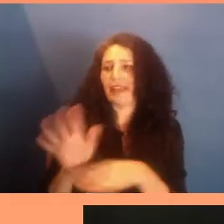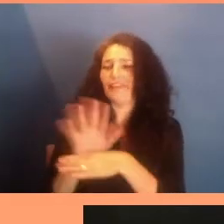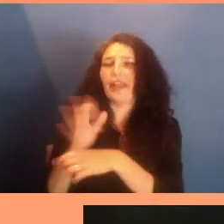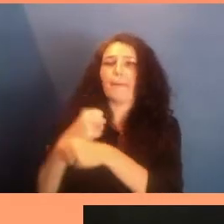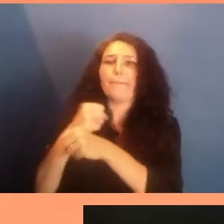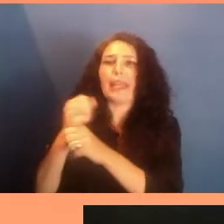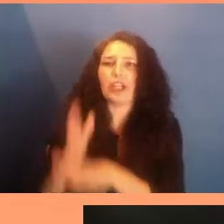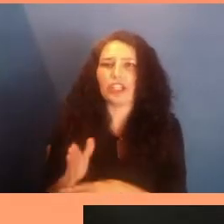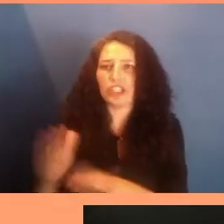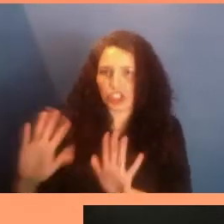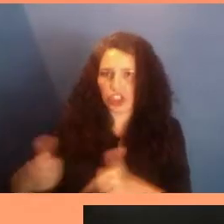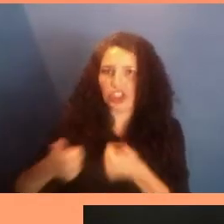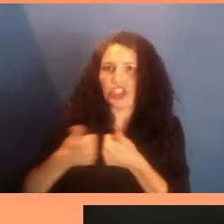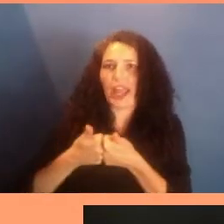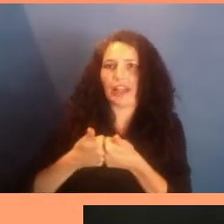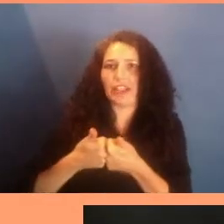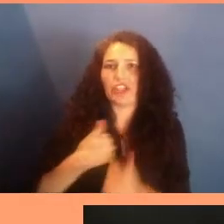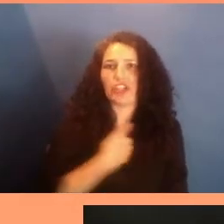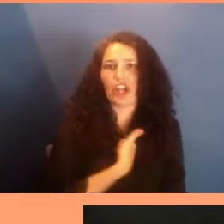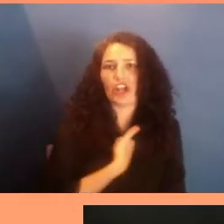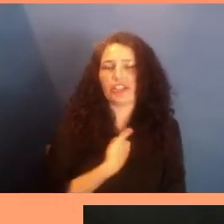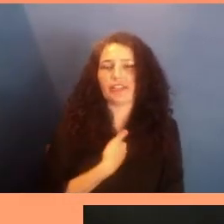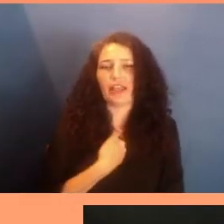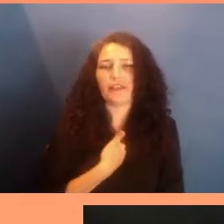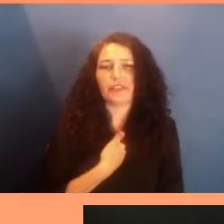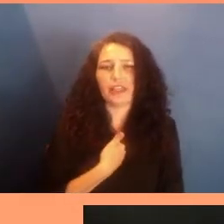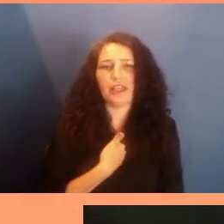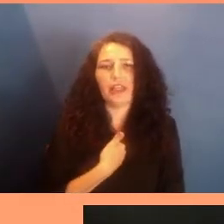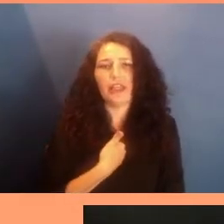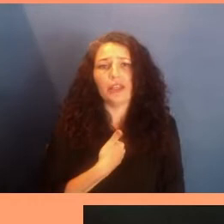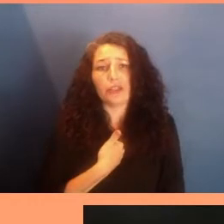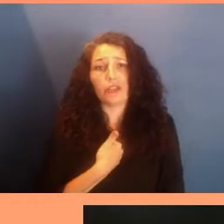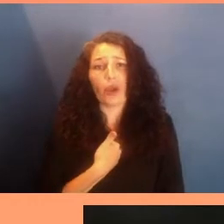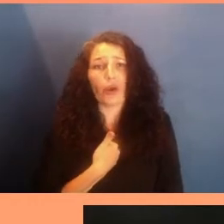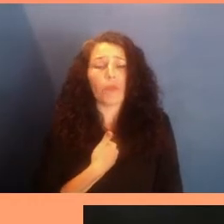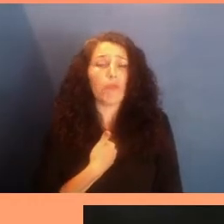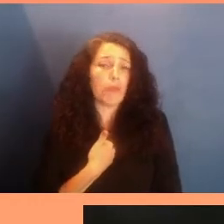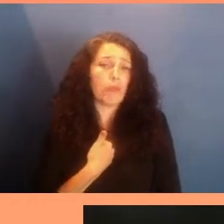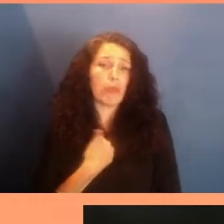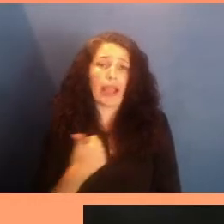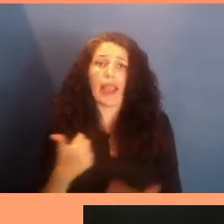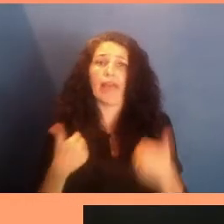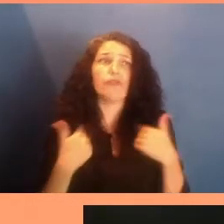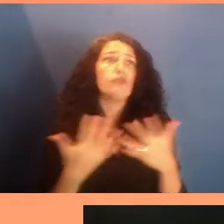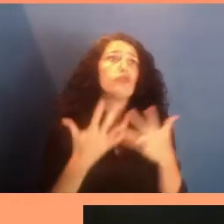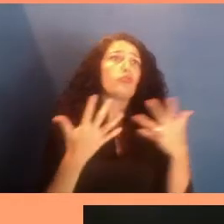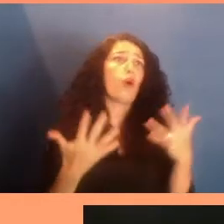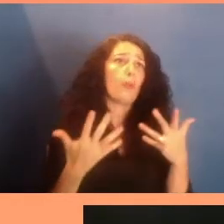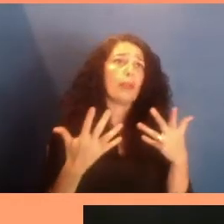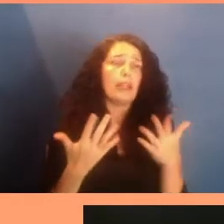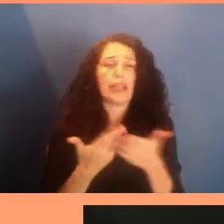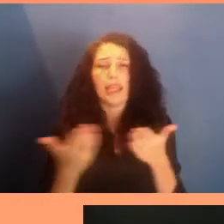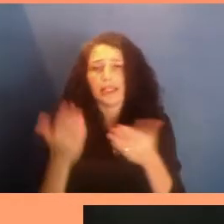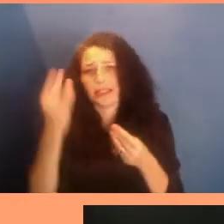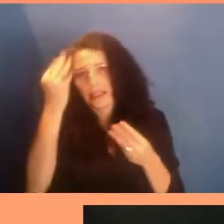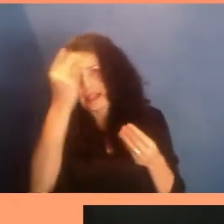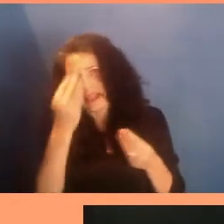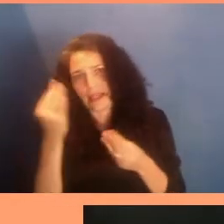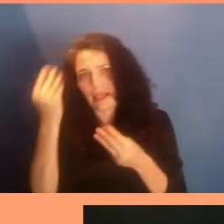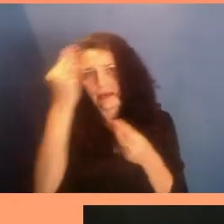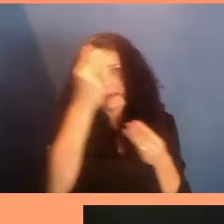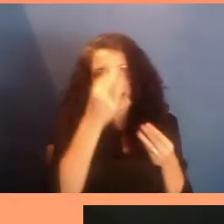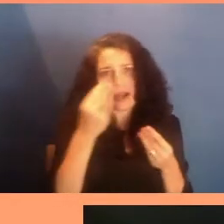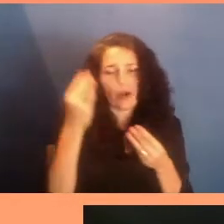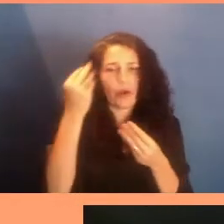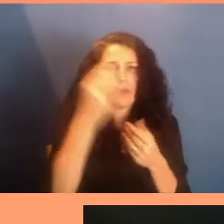the reactions that I'm sure people will have and maybe are thinking about is like, oh my, I have so many things to think about. But I think like I even go back to some